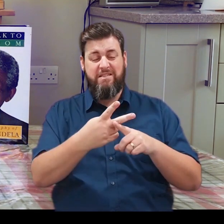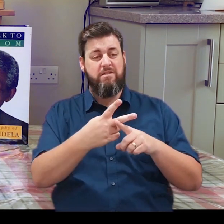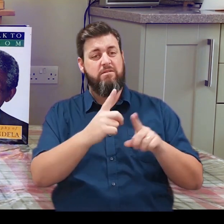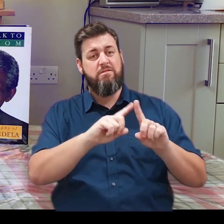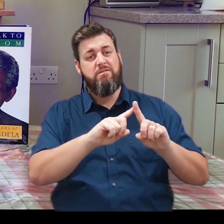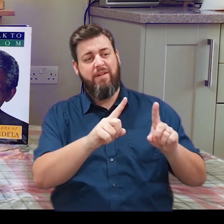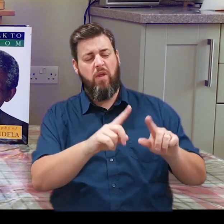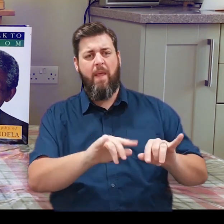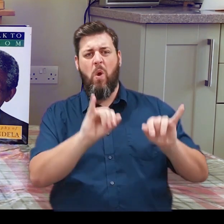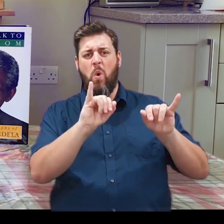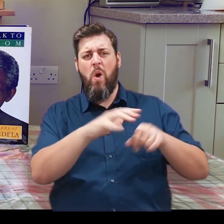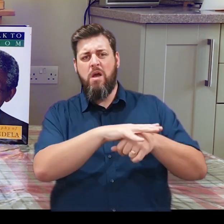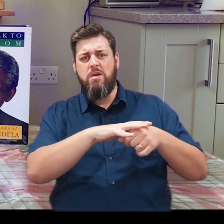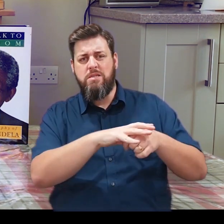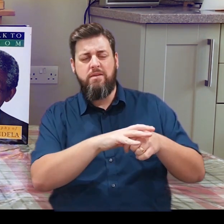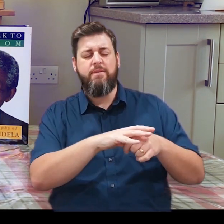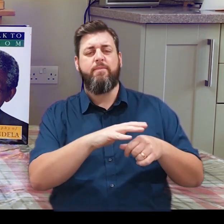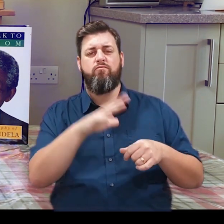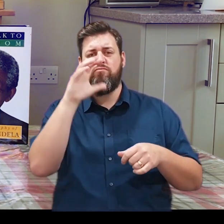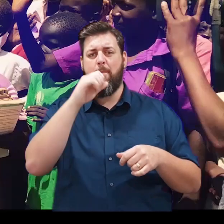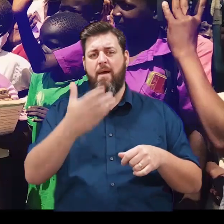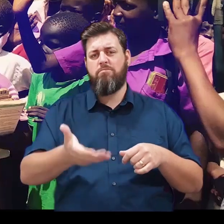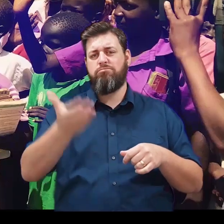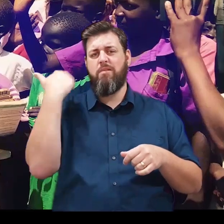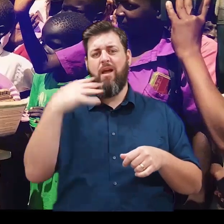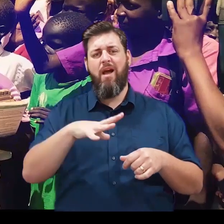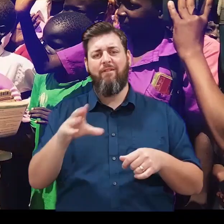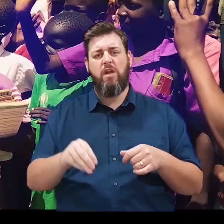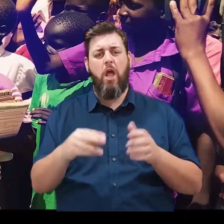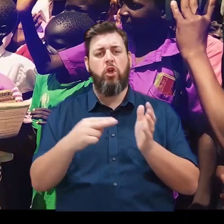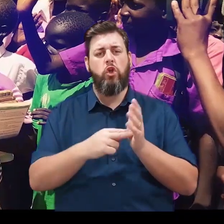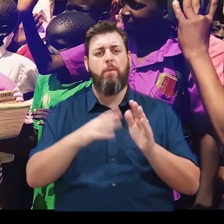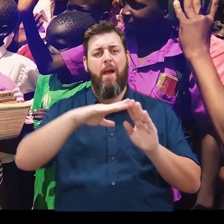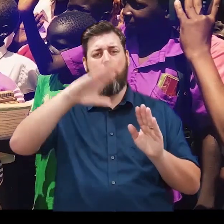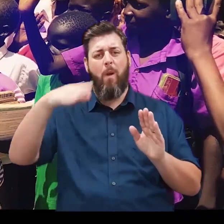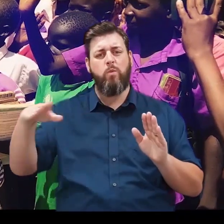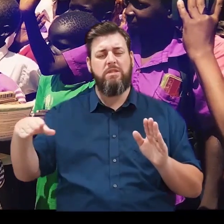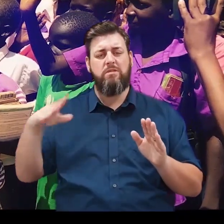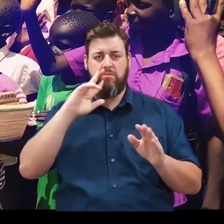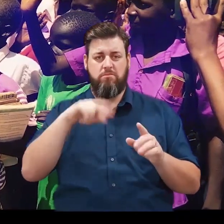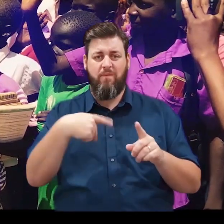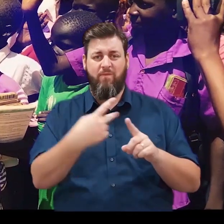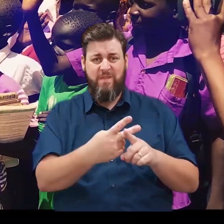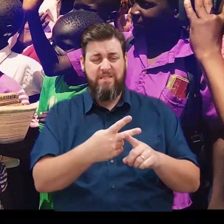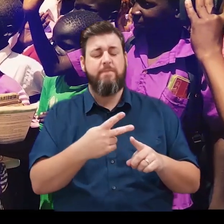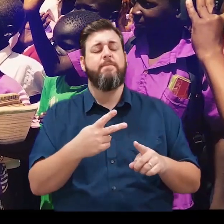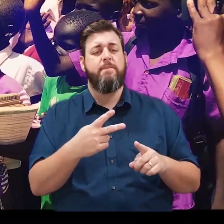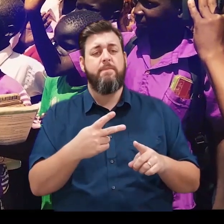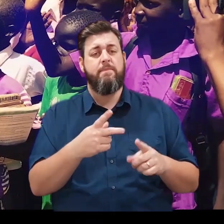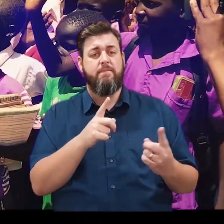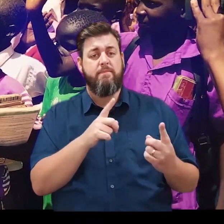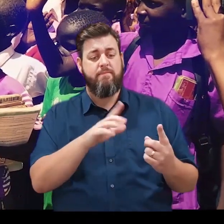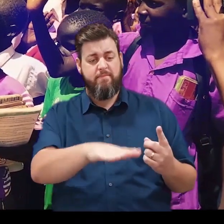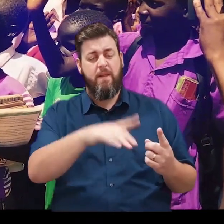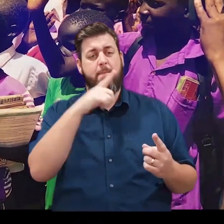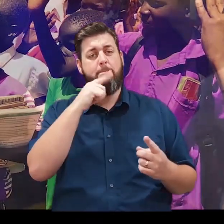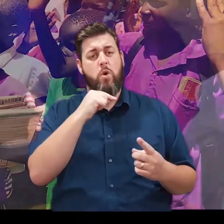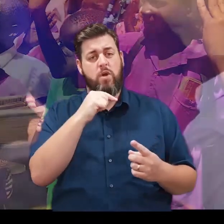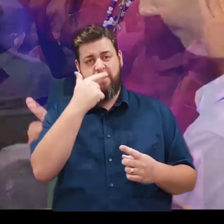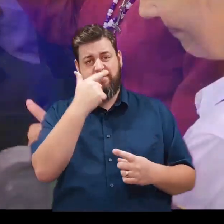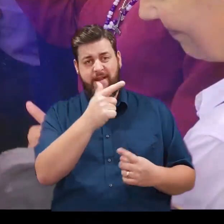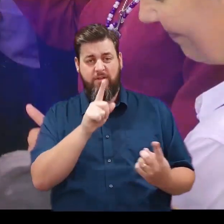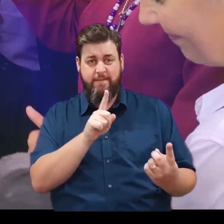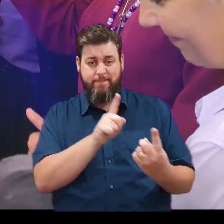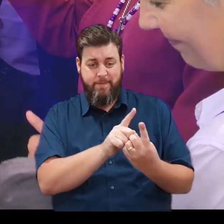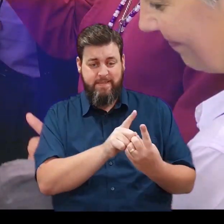pressure. And I remember a couple of years ago in an area called the Newber Mountains, meeting a little 7-year-old who had run away